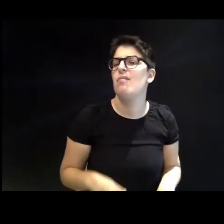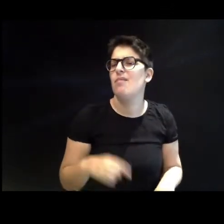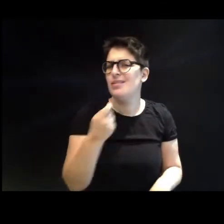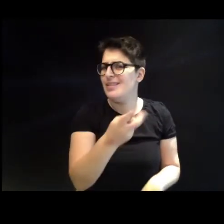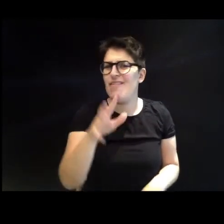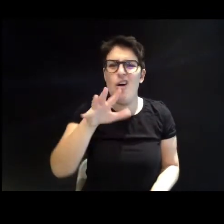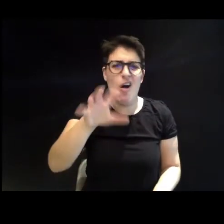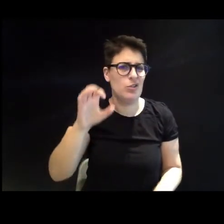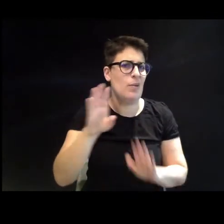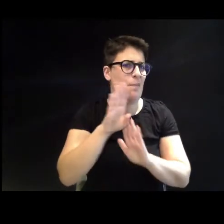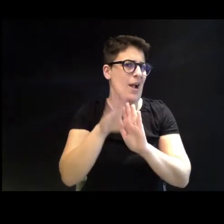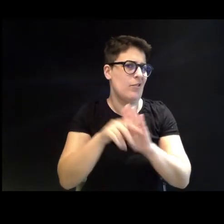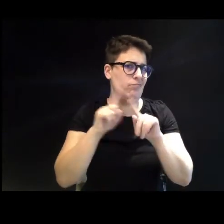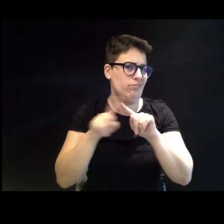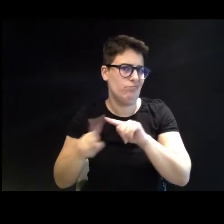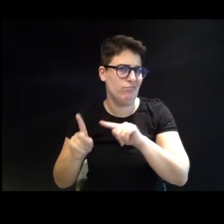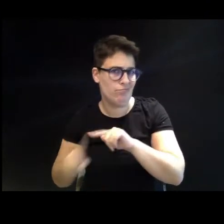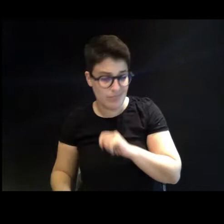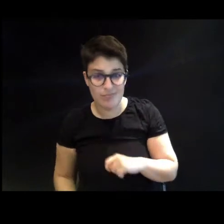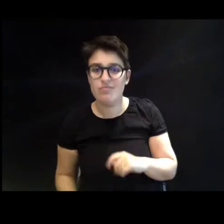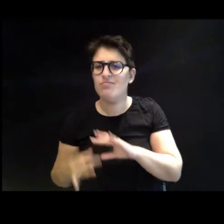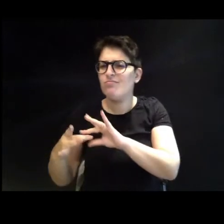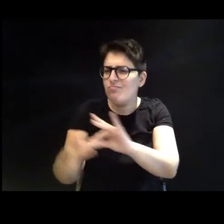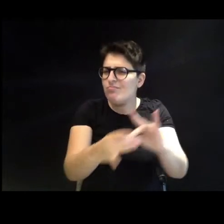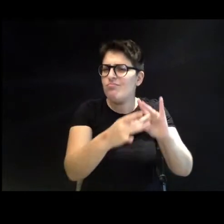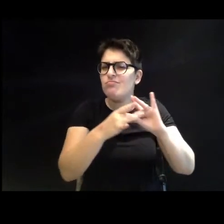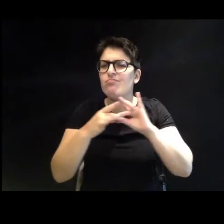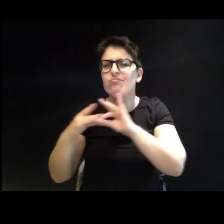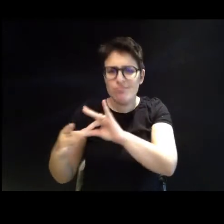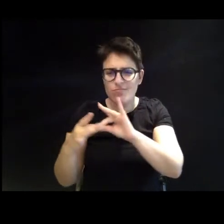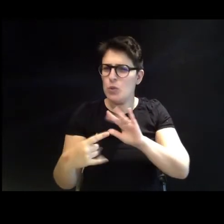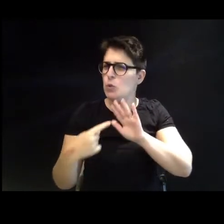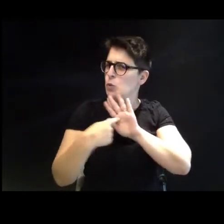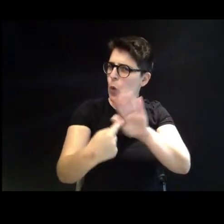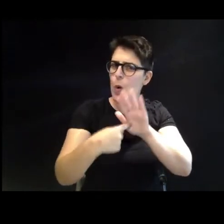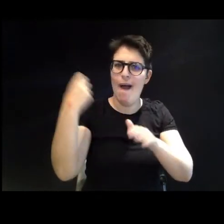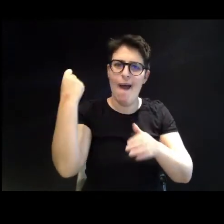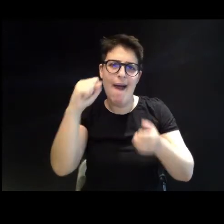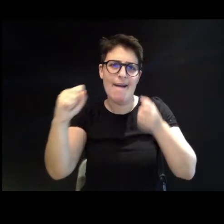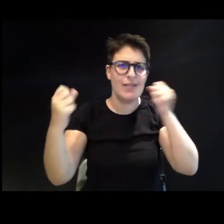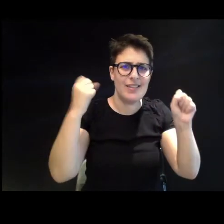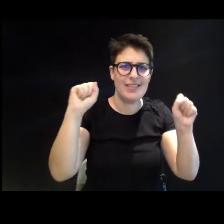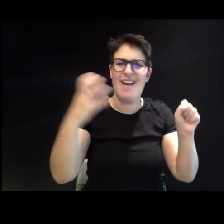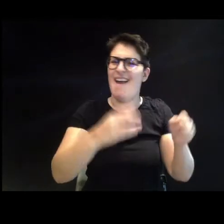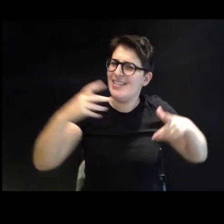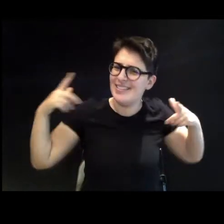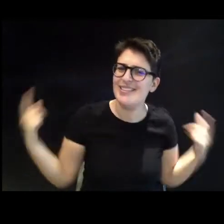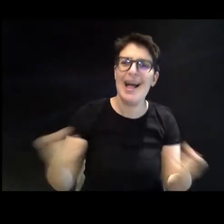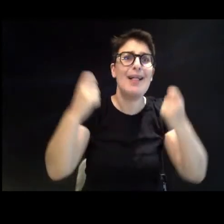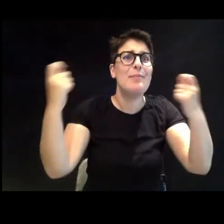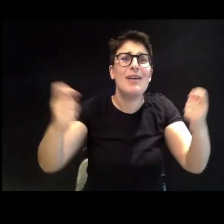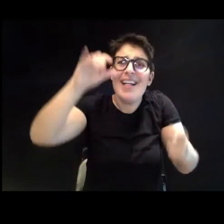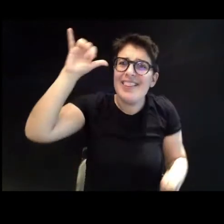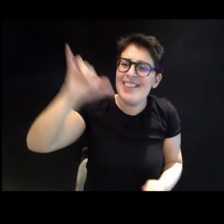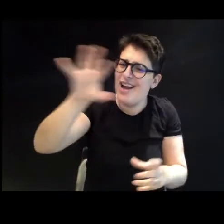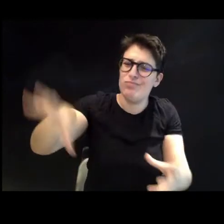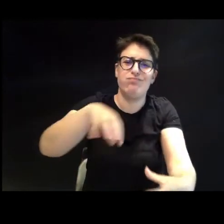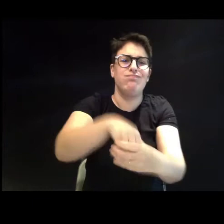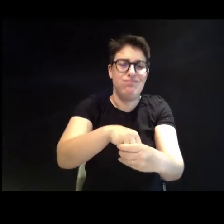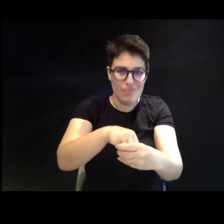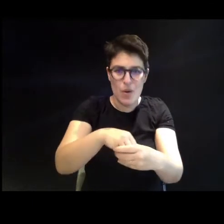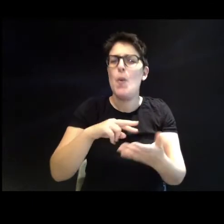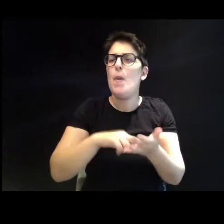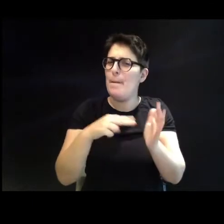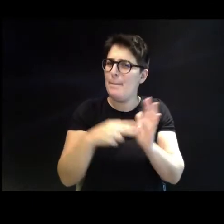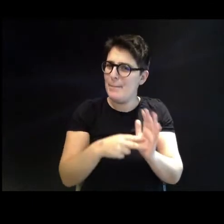The sharing of stories, unified marching, promotion of activism, and pure celebration make this parade a truly unique and